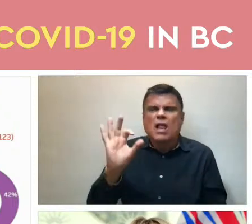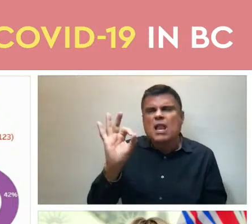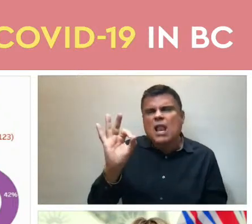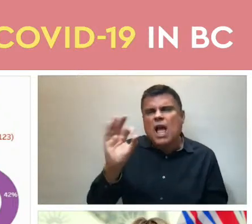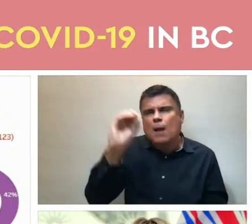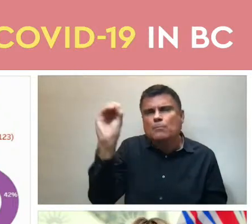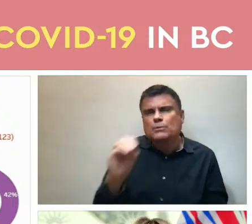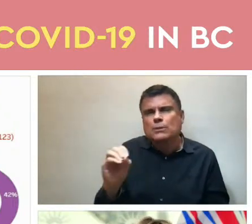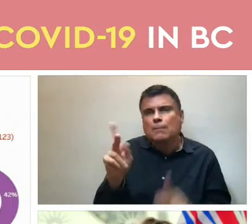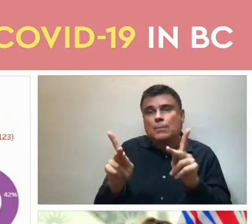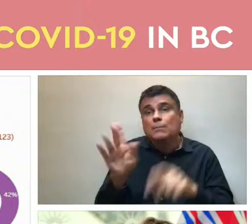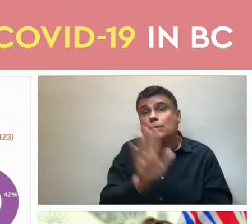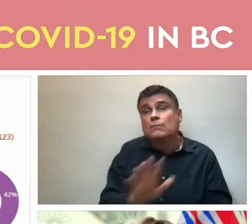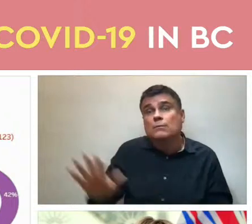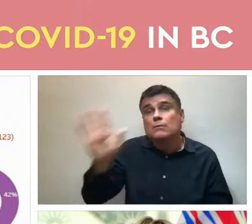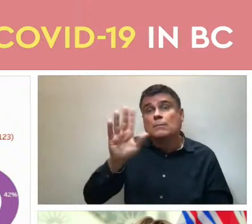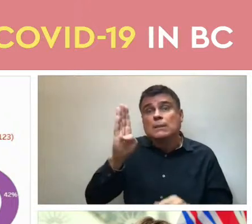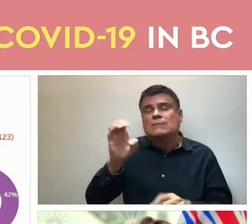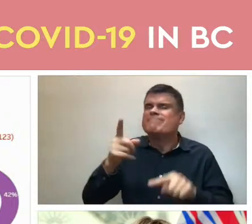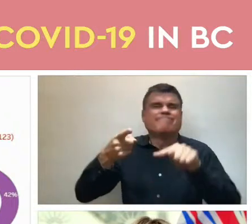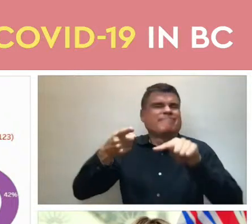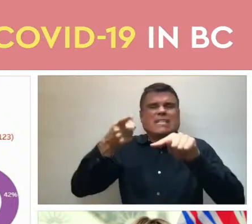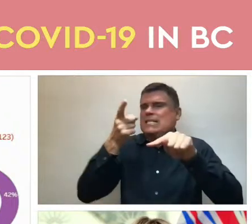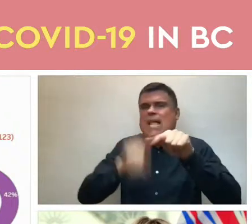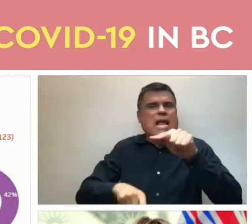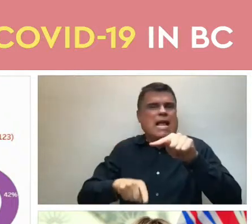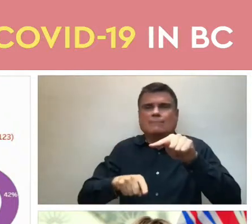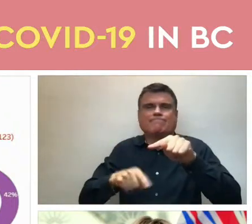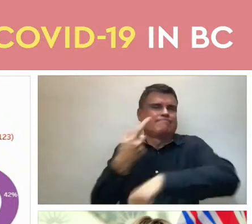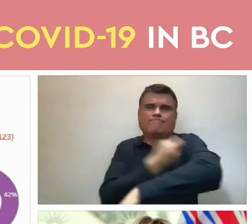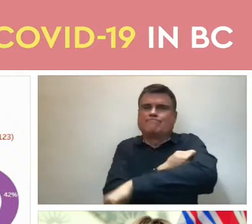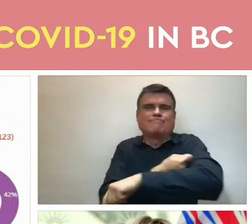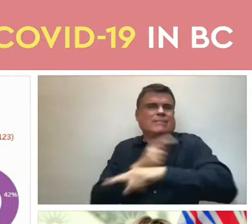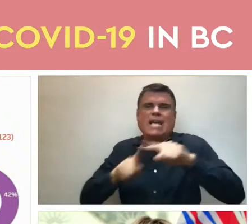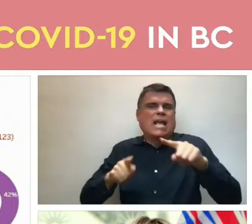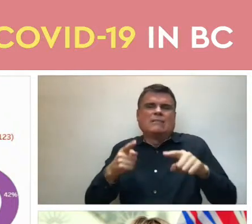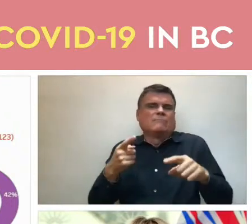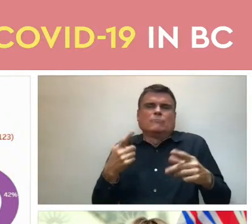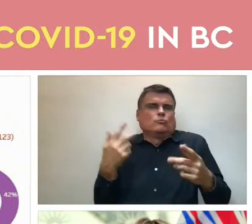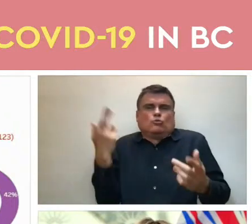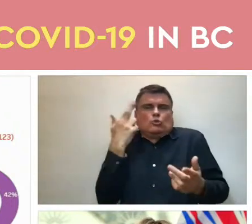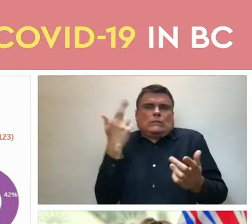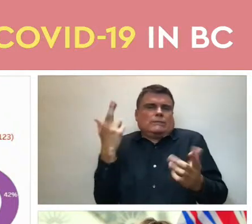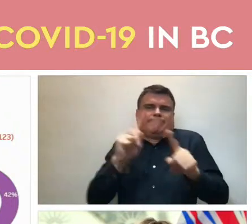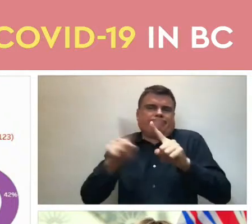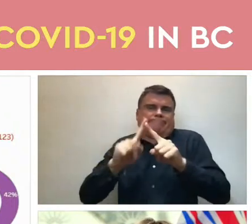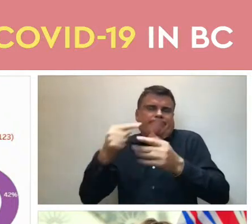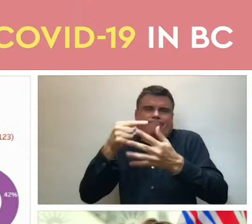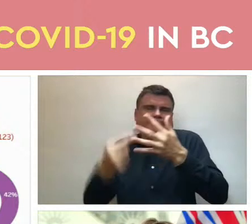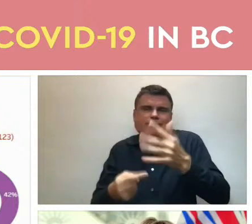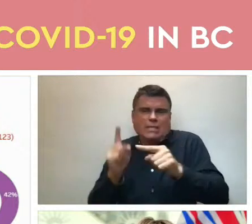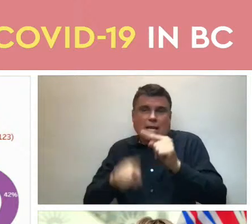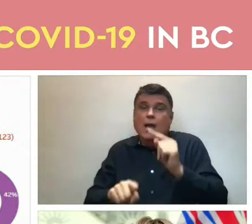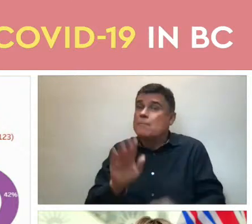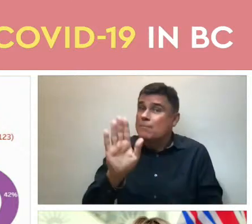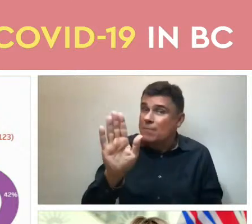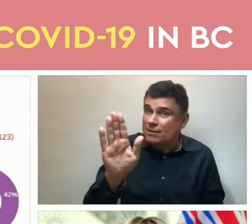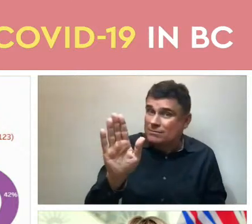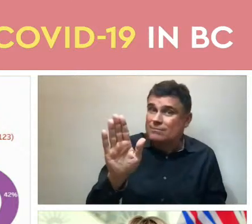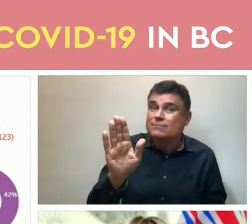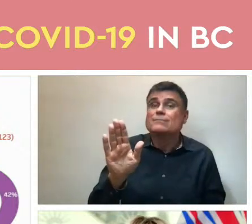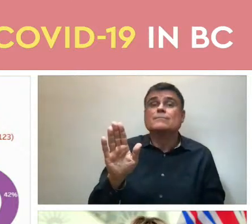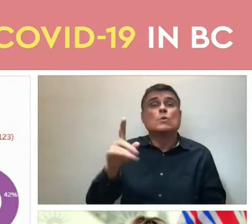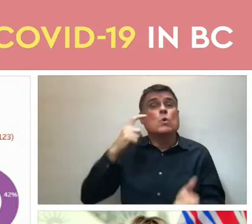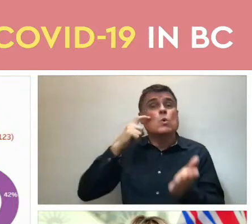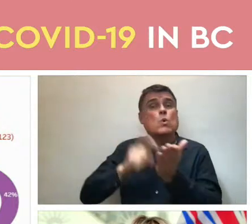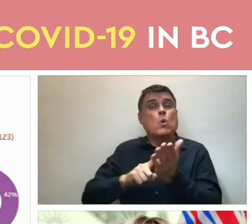for 54% of the cases that we saw in the month between November and December. But more importantly, what we're seeing is if you don't have